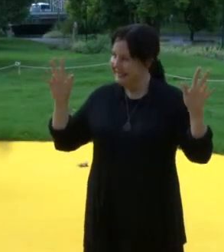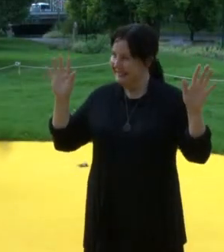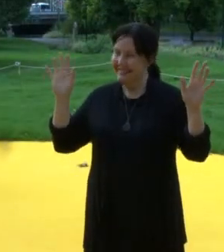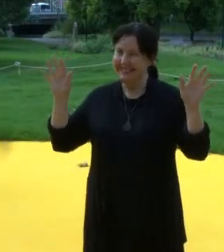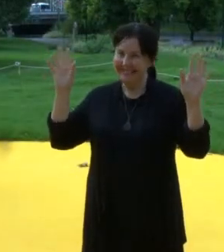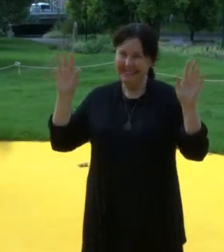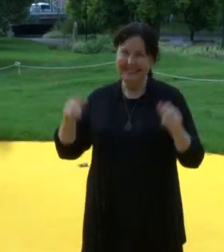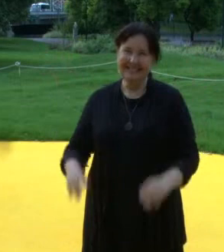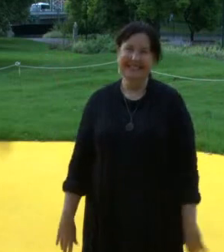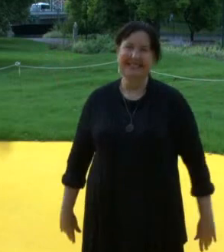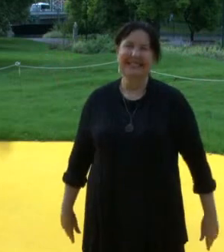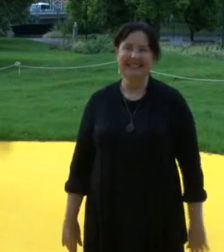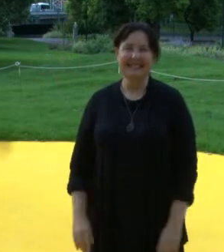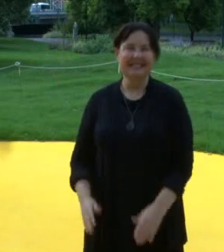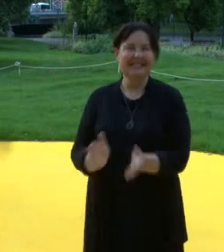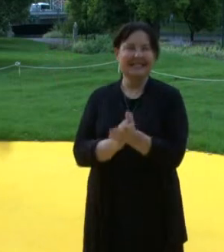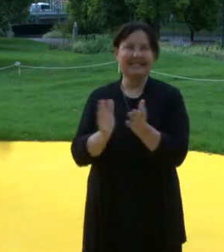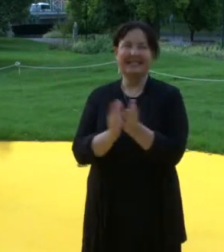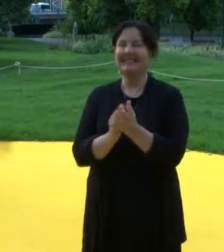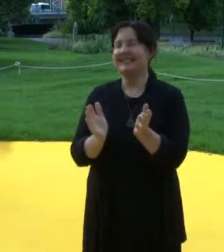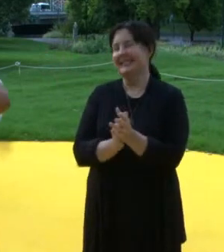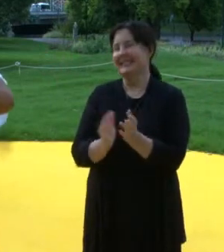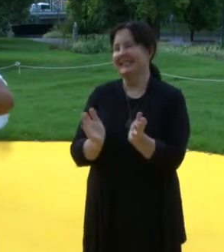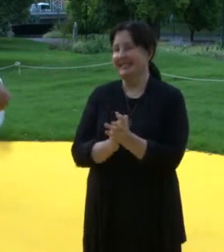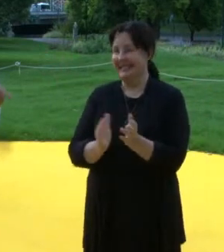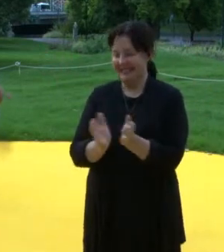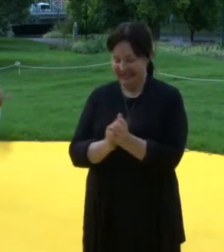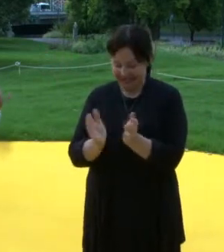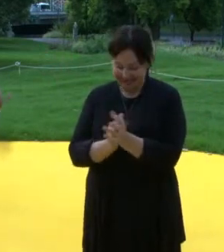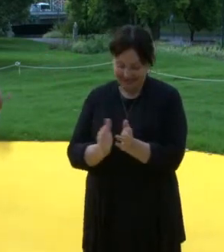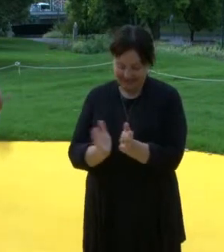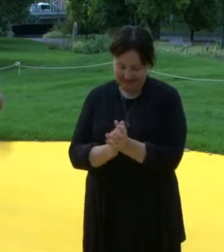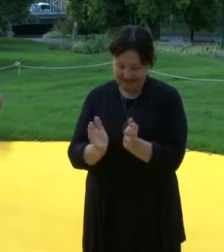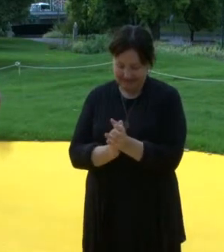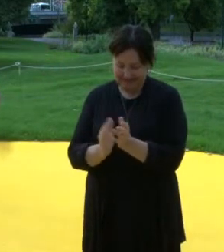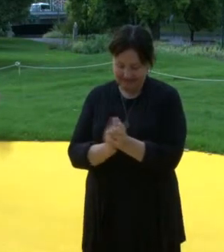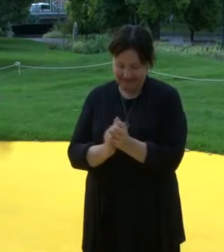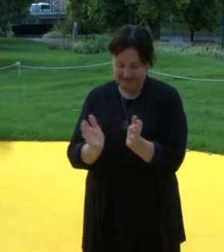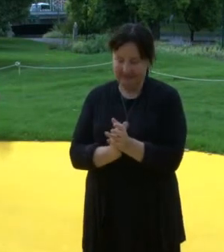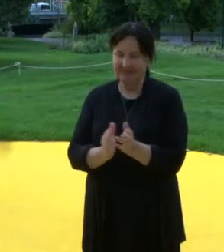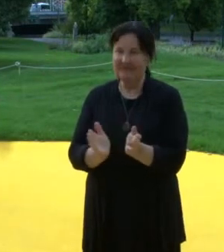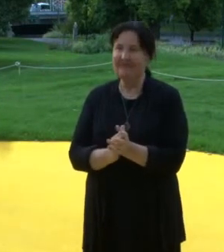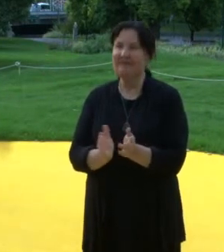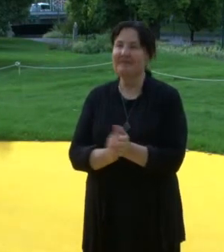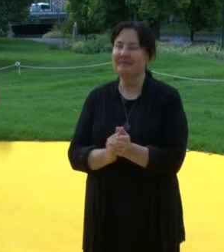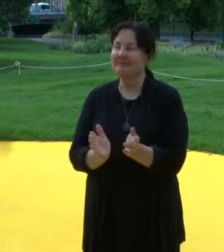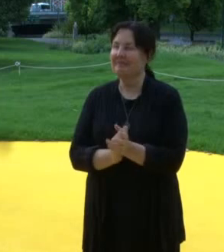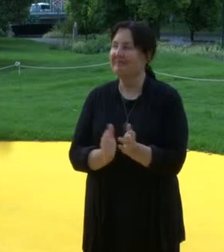for Black and Blue, a memoir of racism and resilience by Scribe Publications.